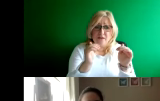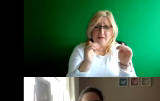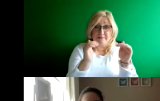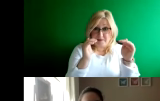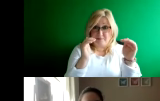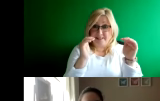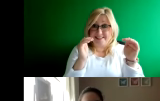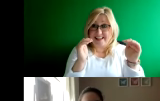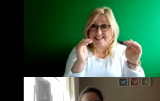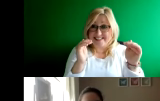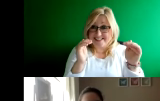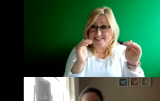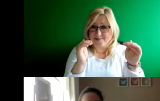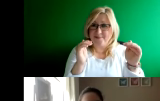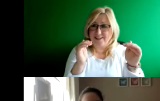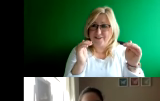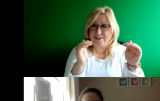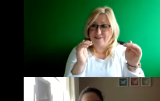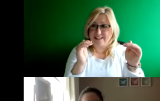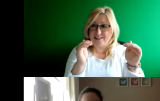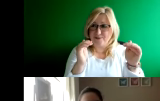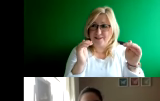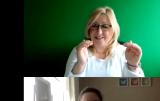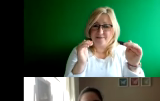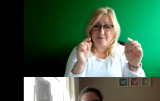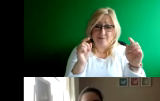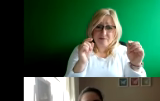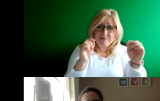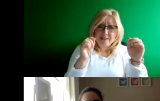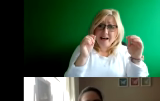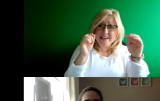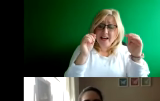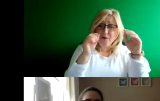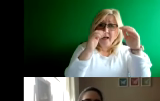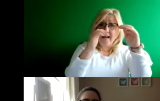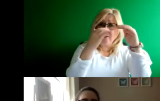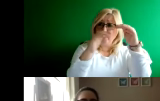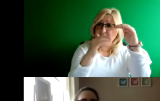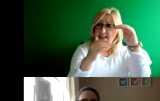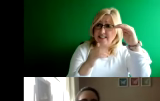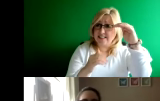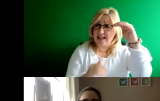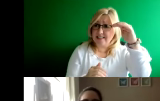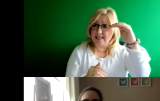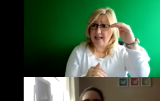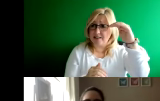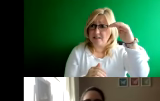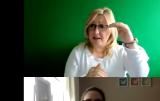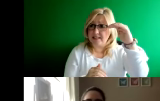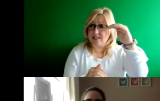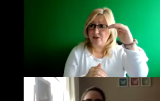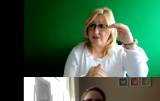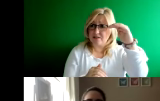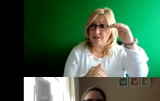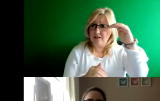you build sentences? Your favorite thing in the world. And now, how do those sentences hang together to